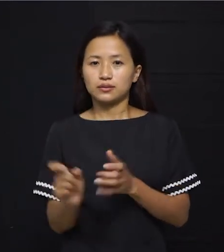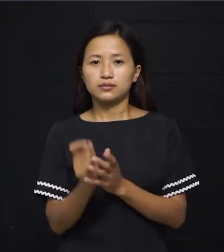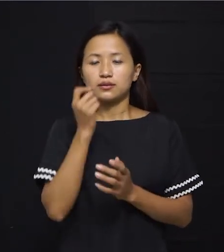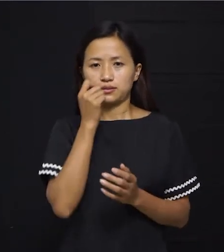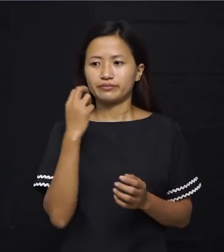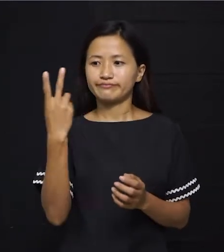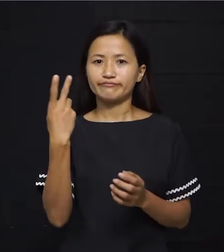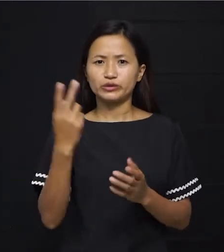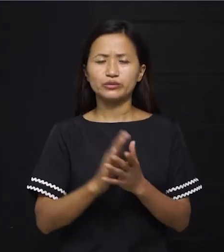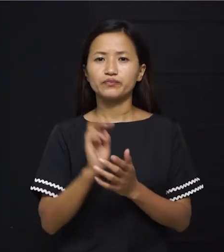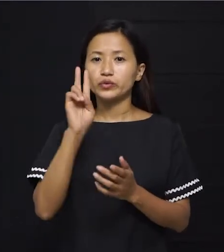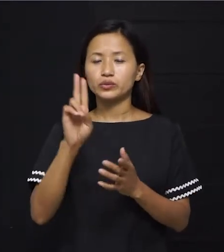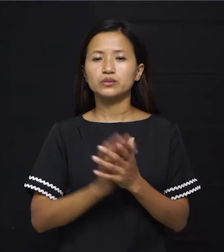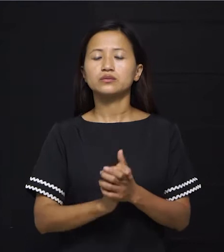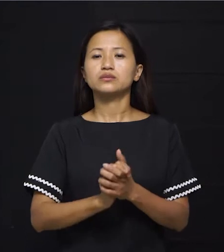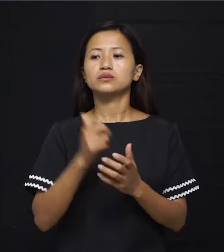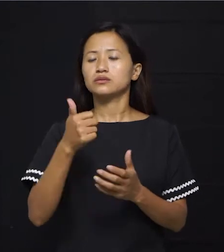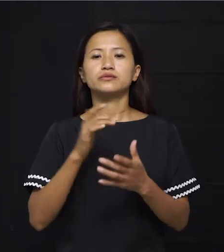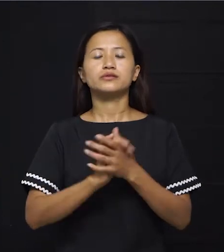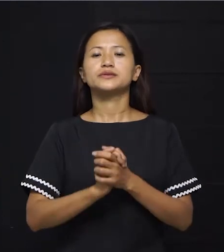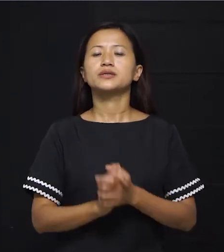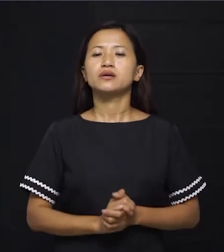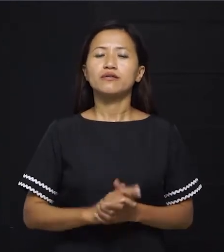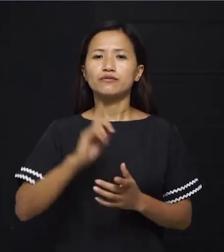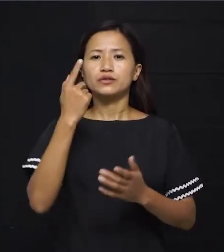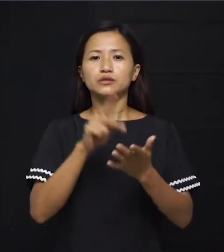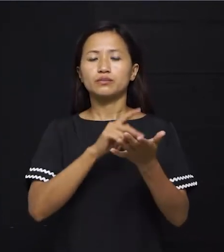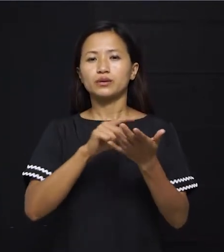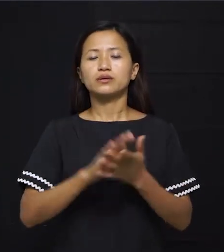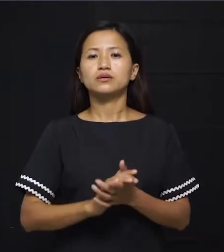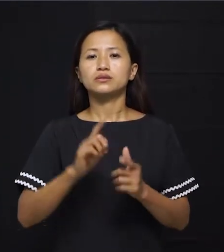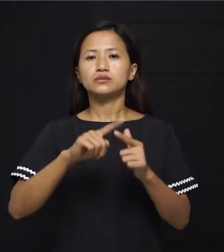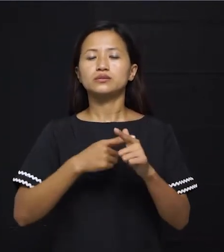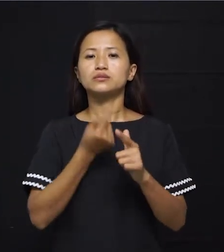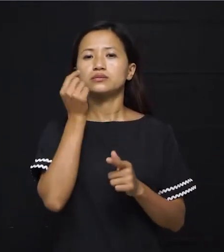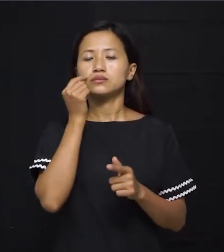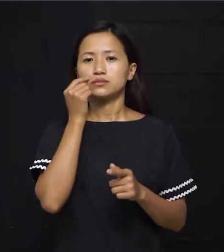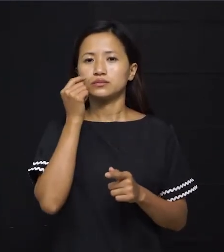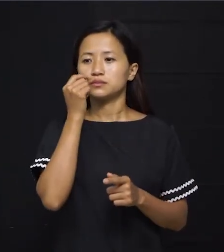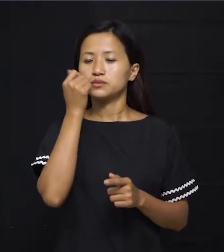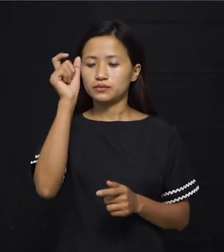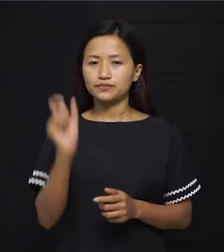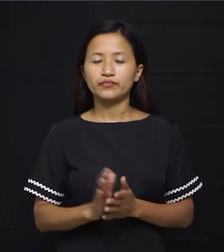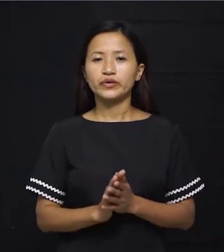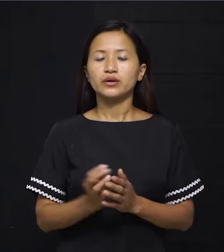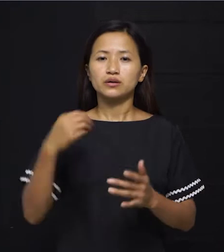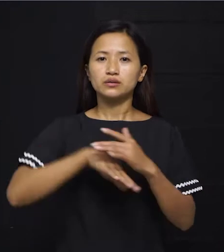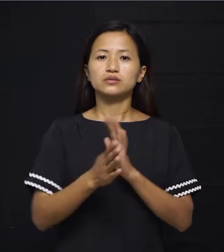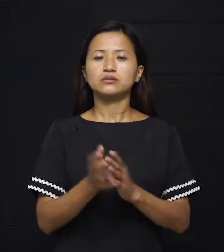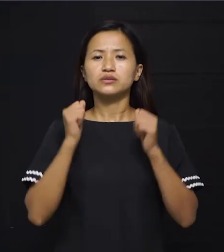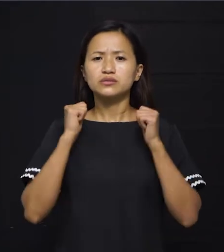to see a new character. In the first part, we have seen that Juman and his aunt had got into